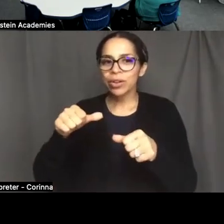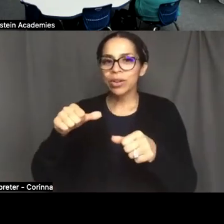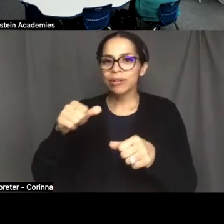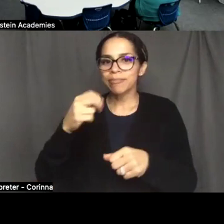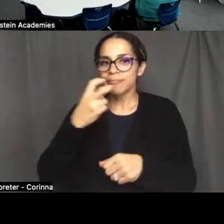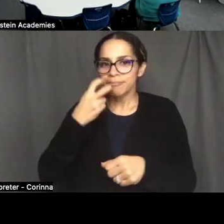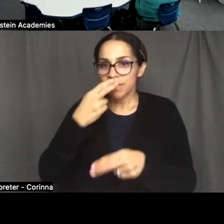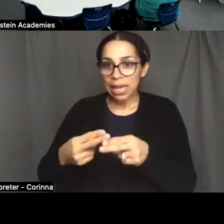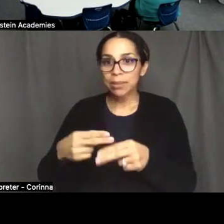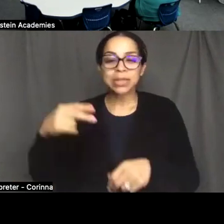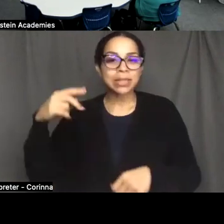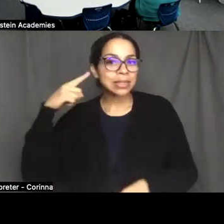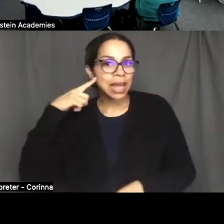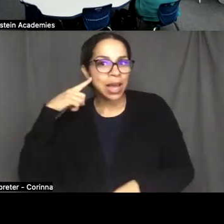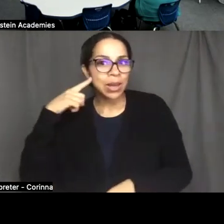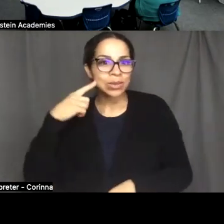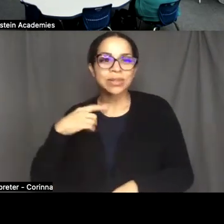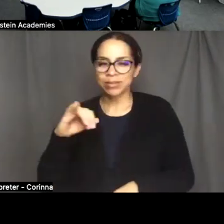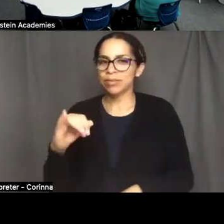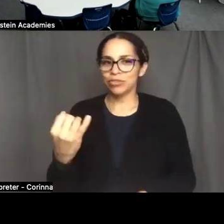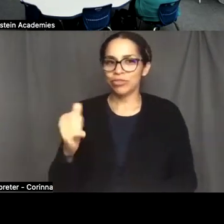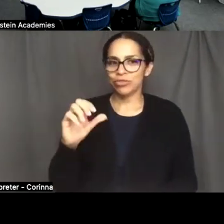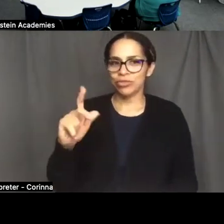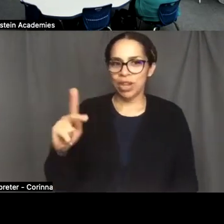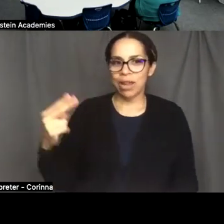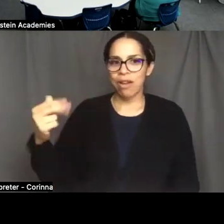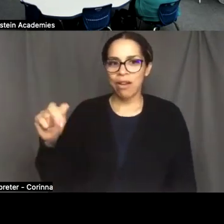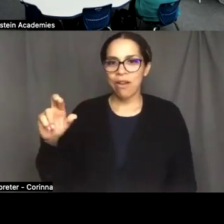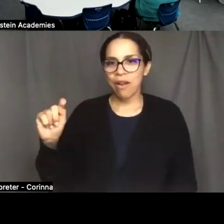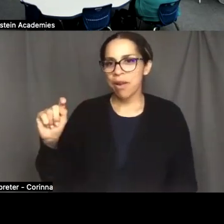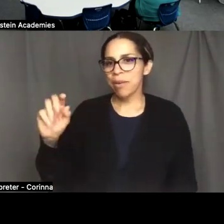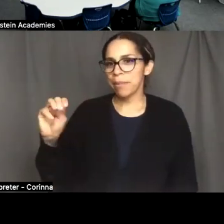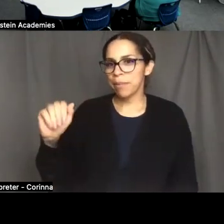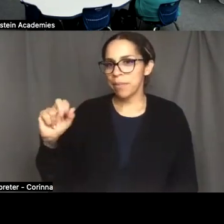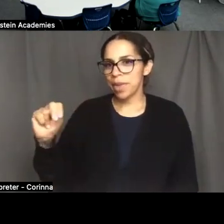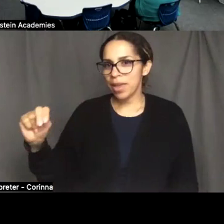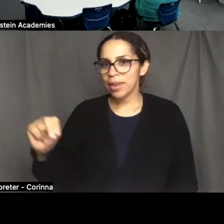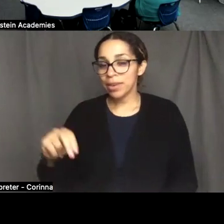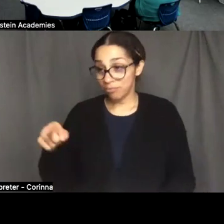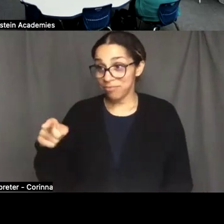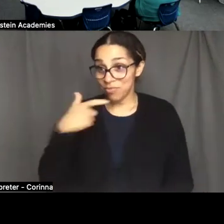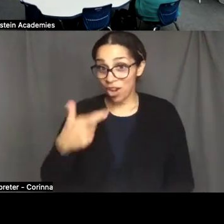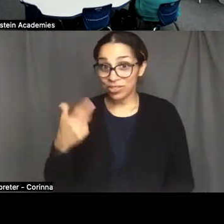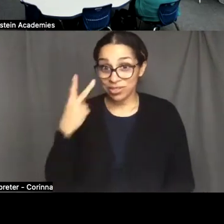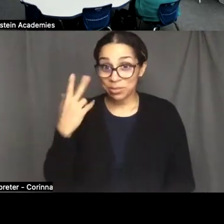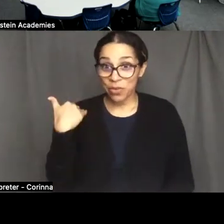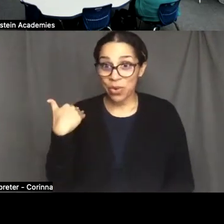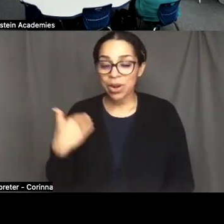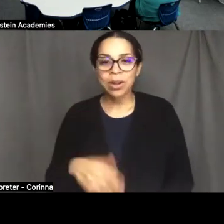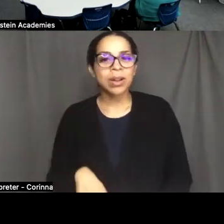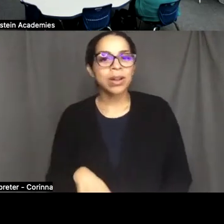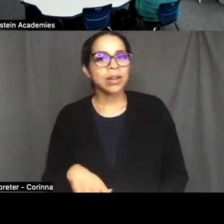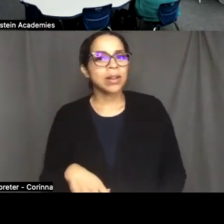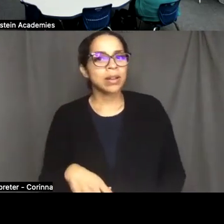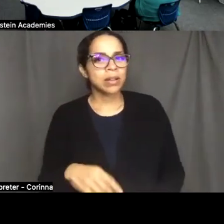anything about watching Jack? Do you guys watch this one? At the beginning of the year, for sure, but there's other ones like really good syllable